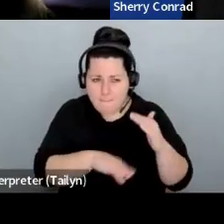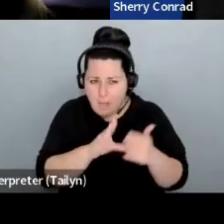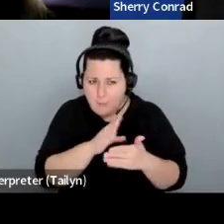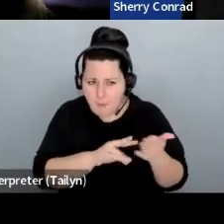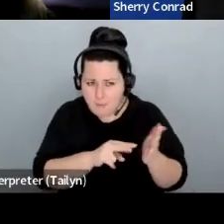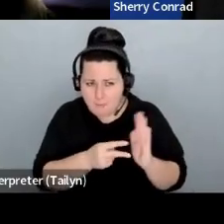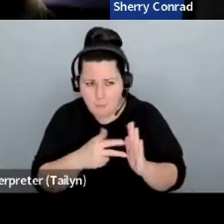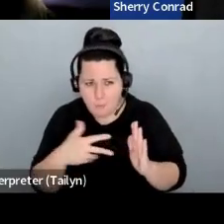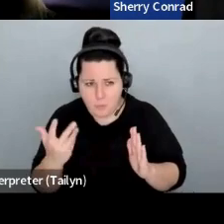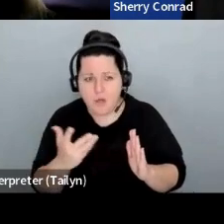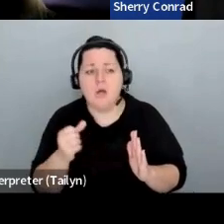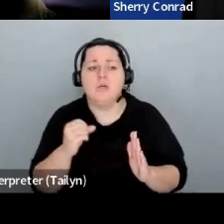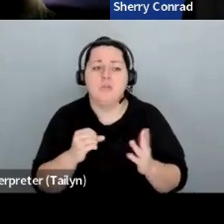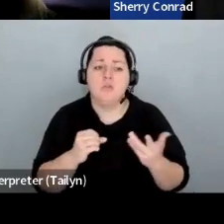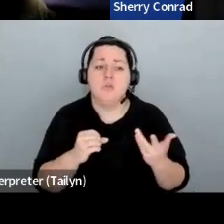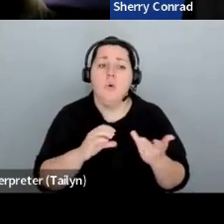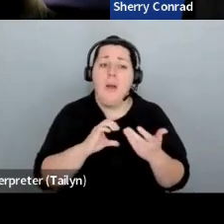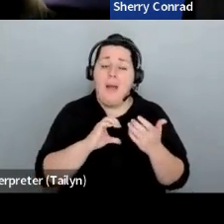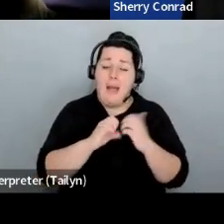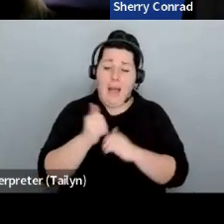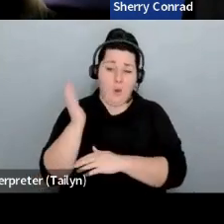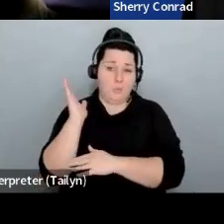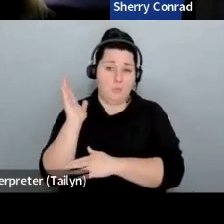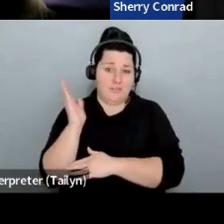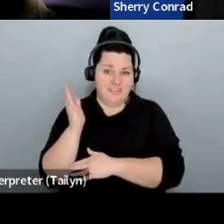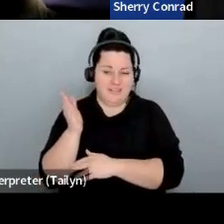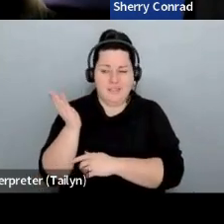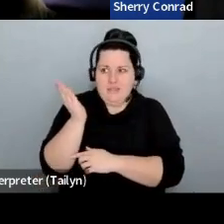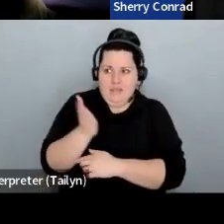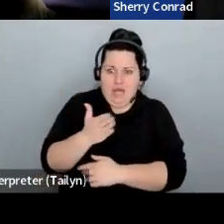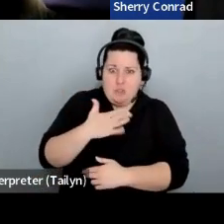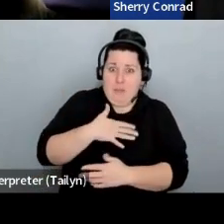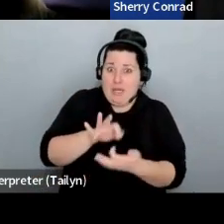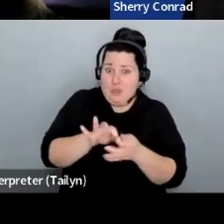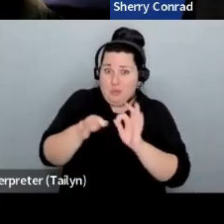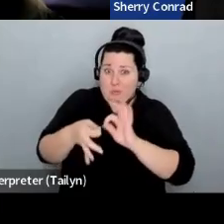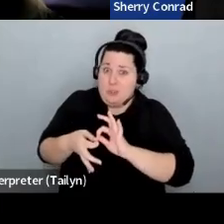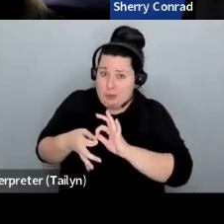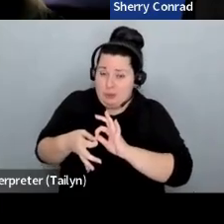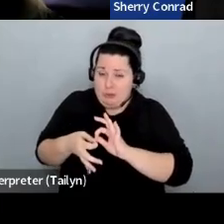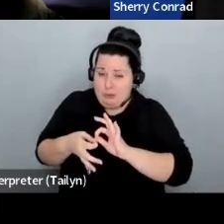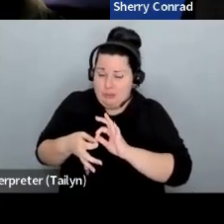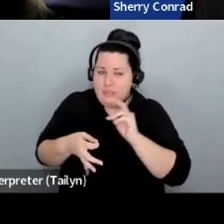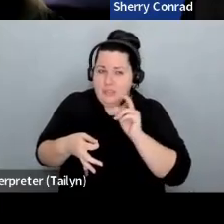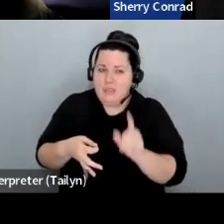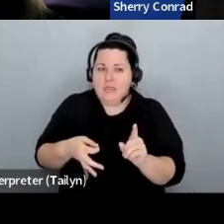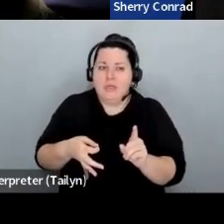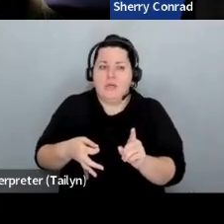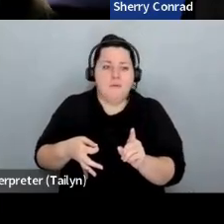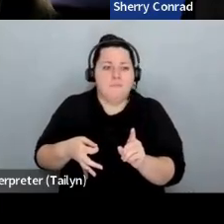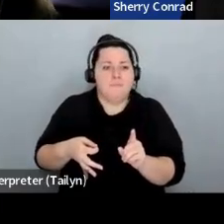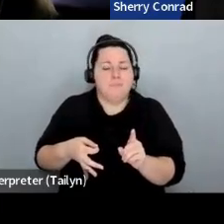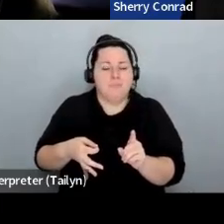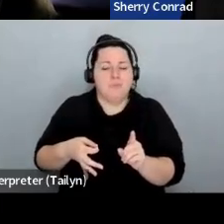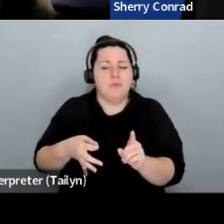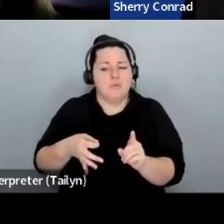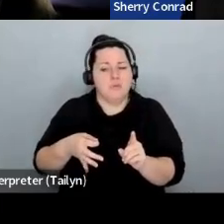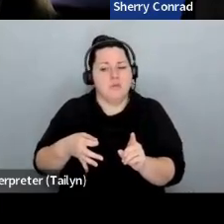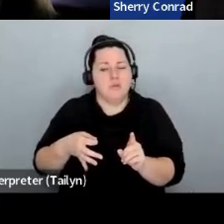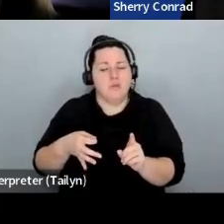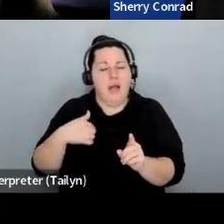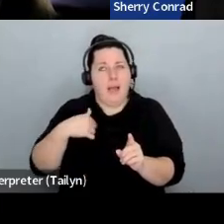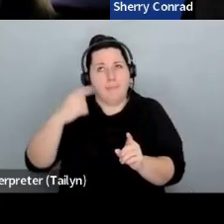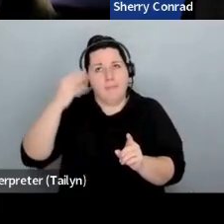meant. So how it was presented / how I interpreted it is this, because I'm looking from the